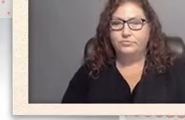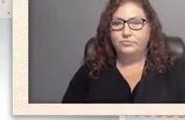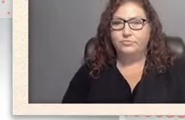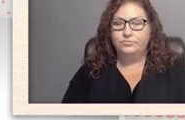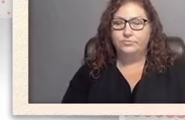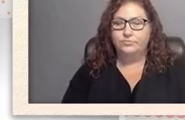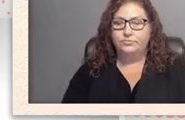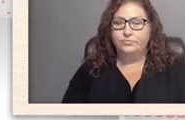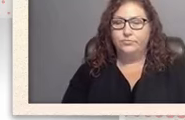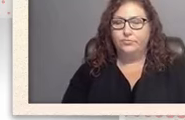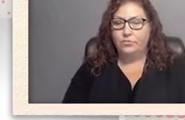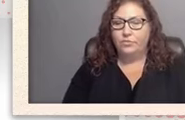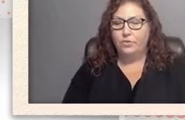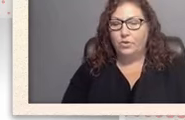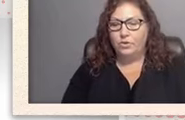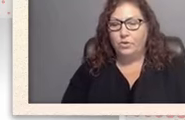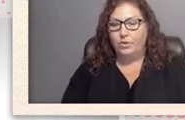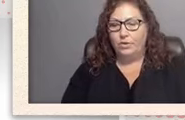So